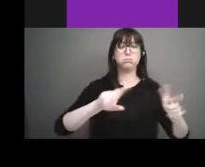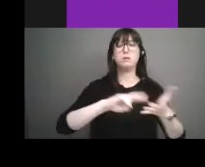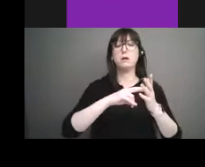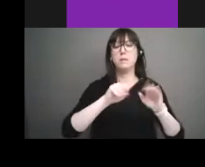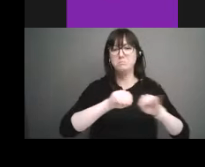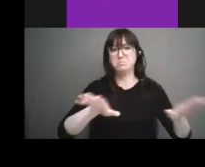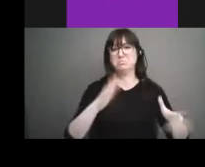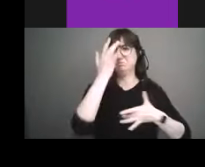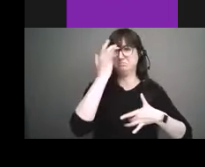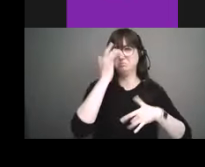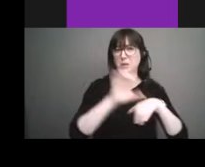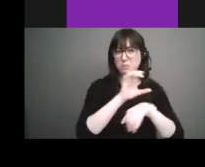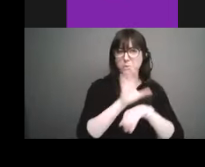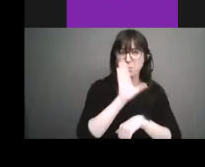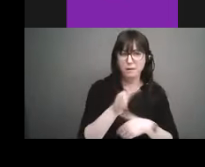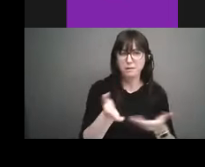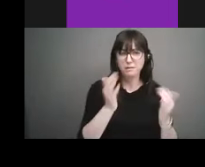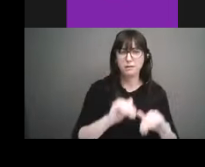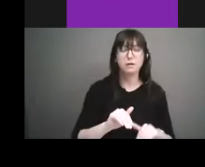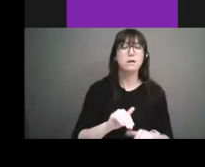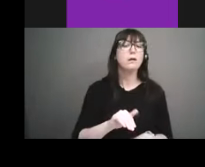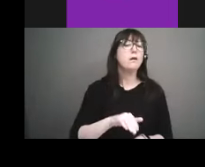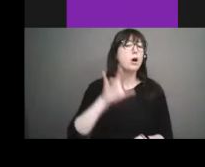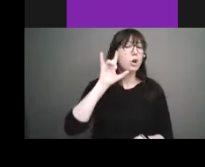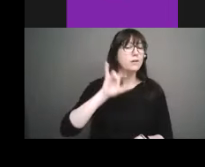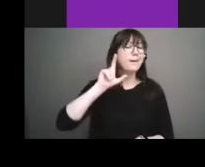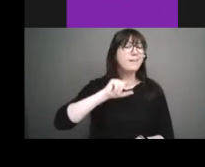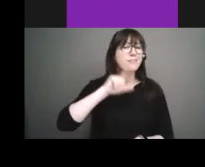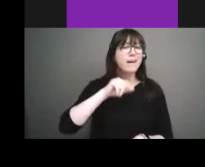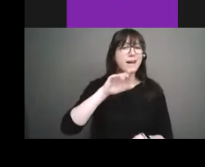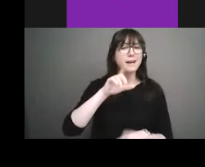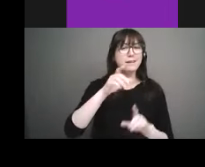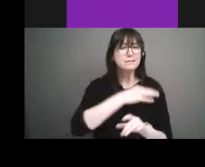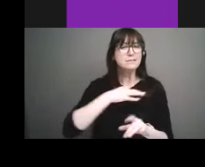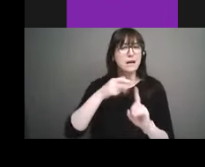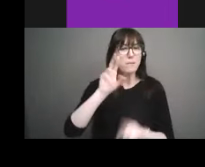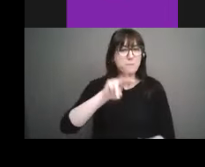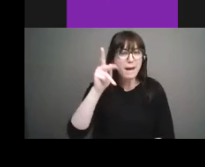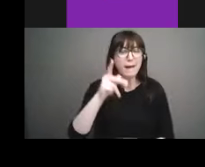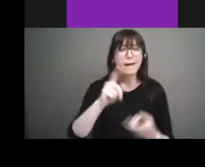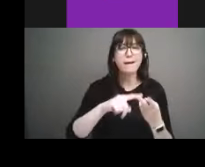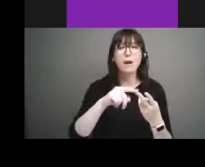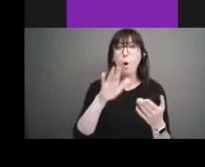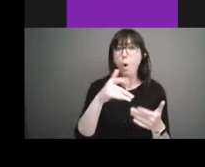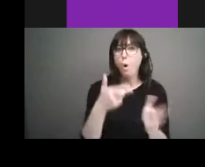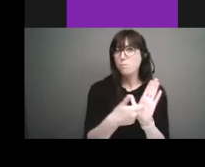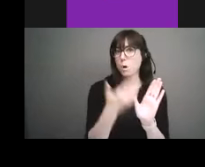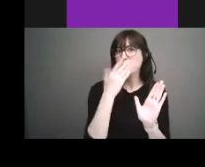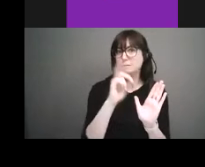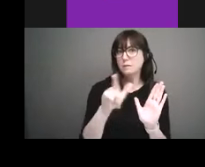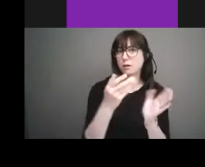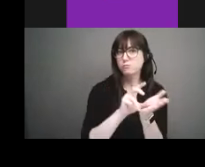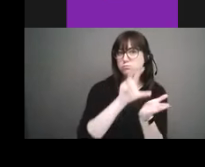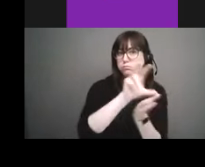iPad. Impersonating financial advisors, pressuring people to invest in hot new stocks related to the disease.